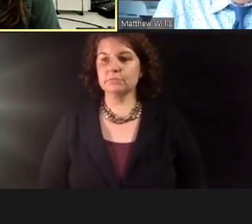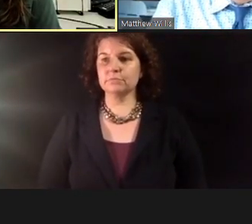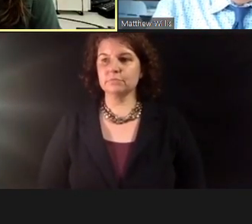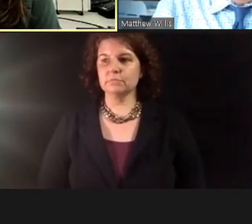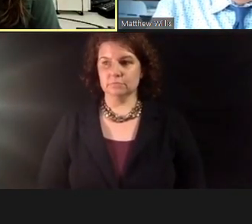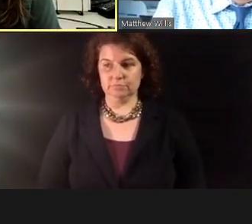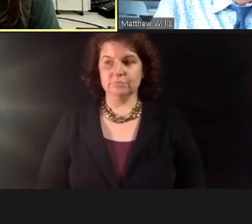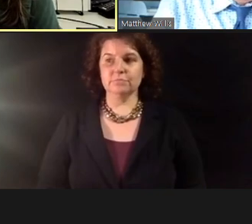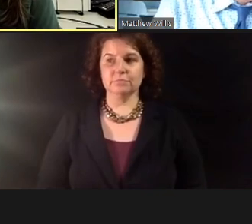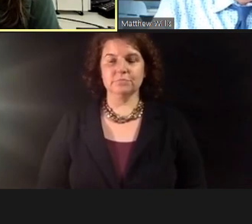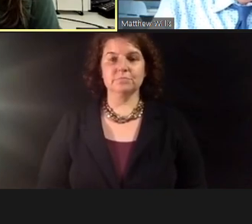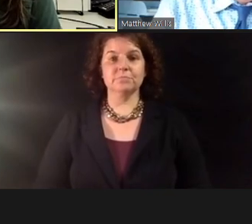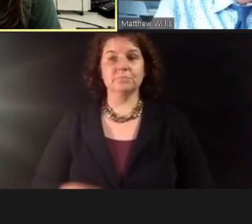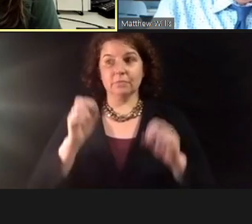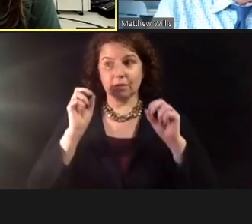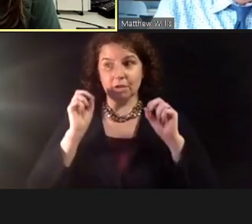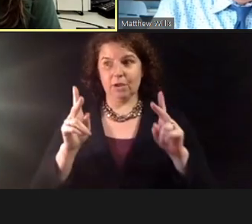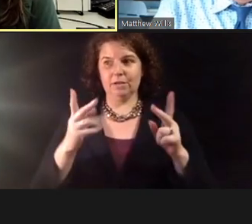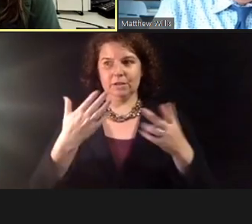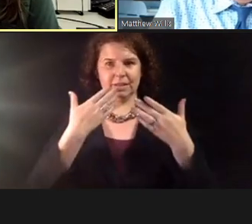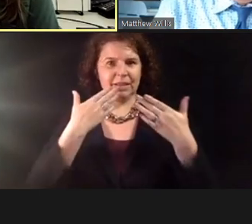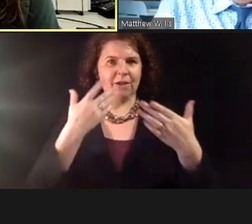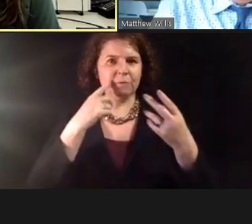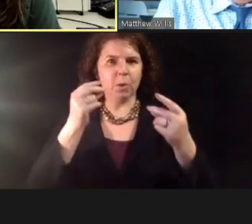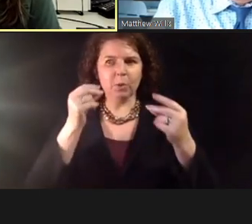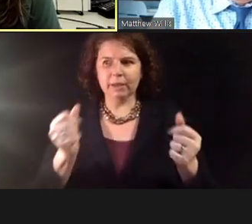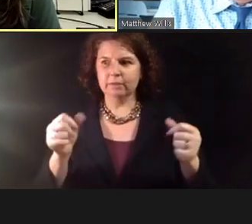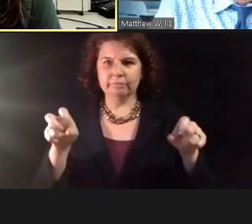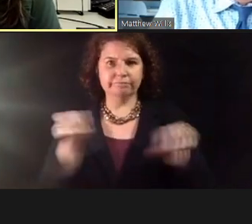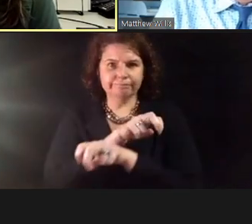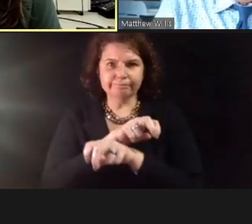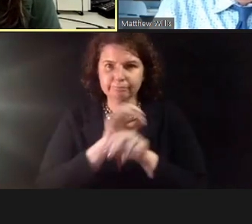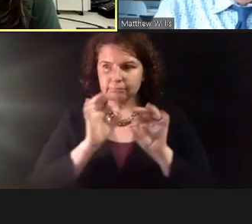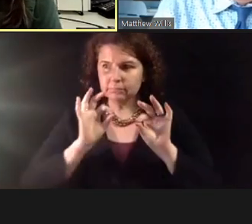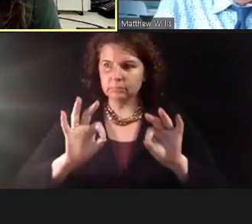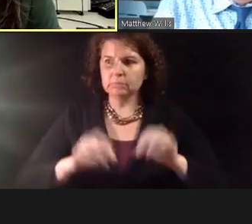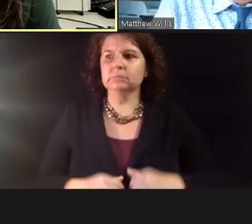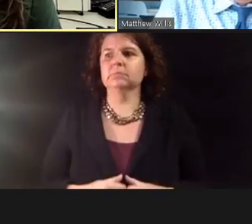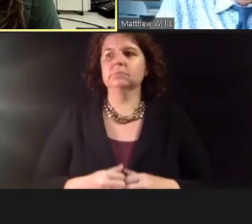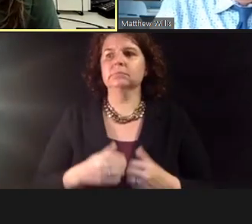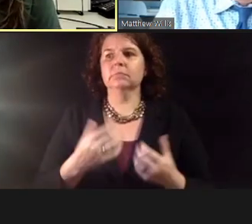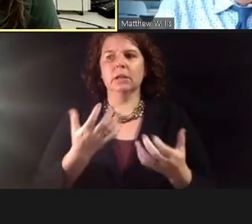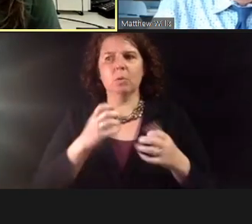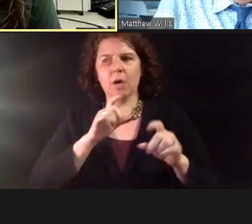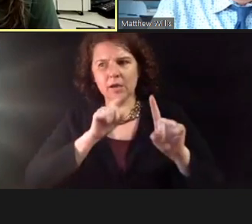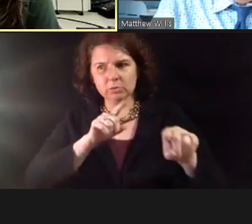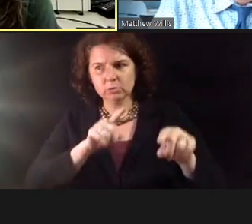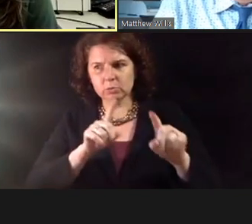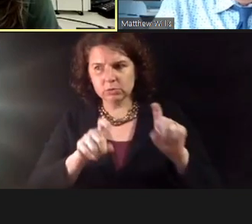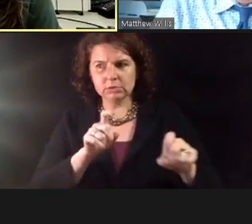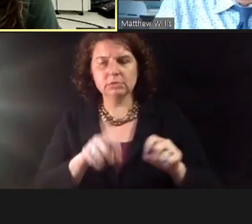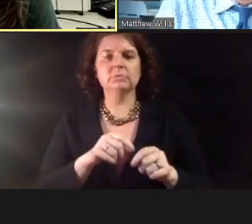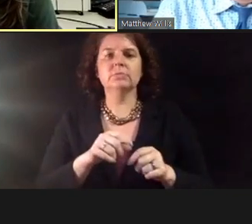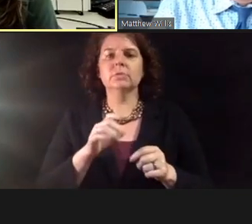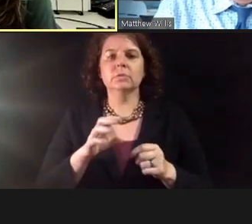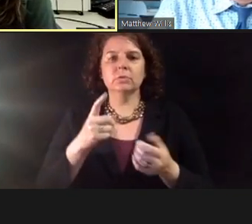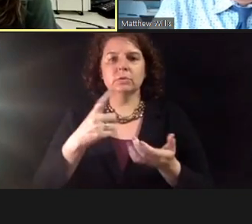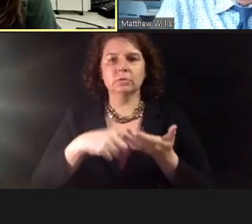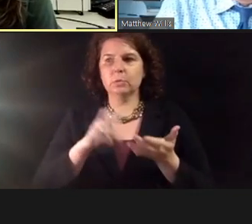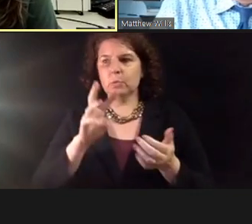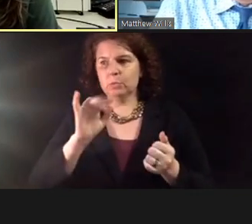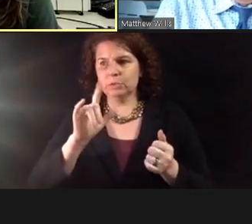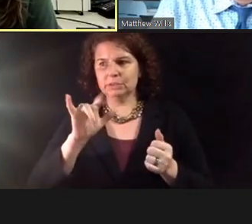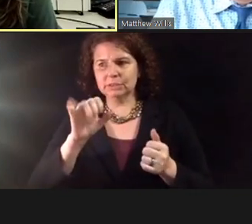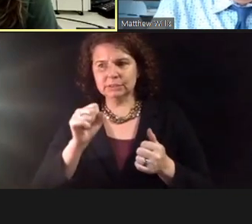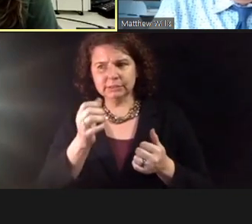Okay, thank you for that quick pause. And thank you for that answer, Dr. Willis. So speaking of